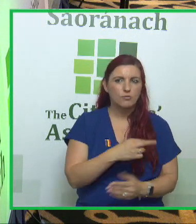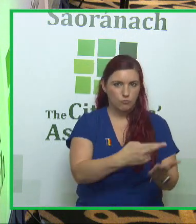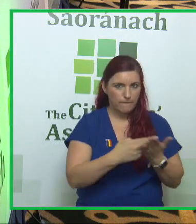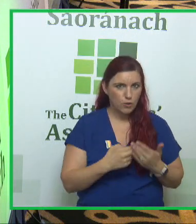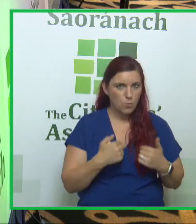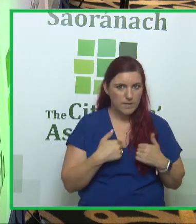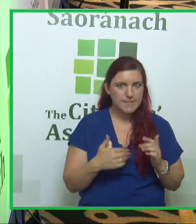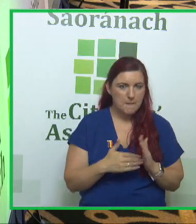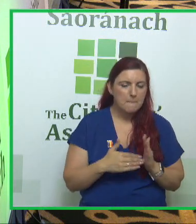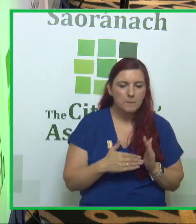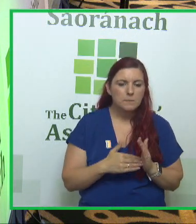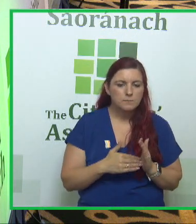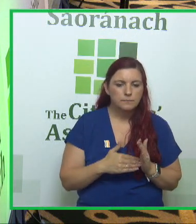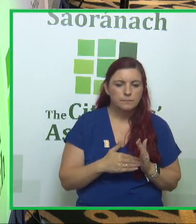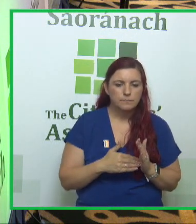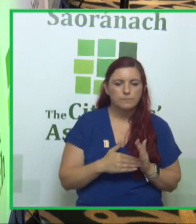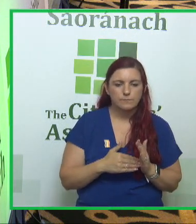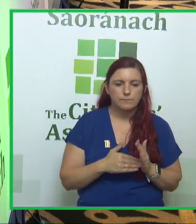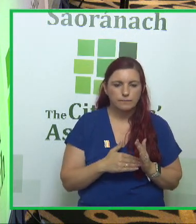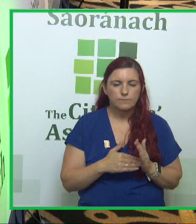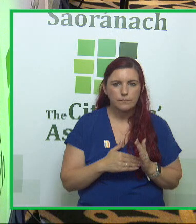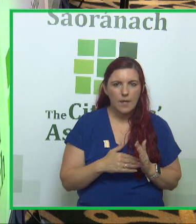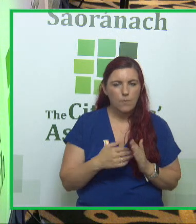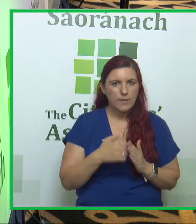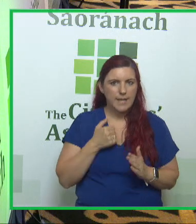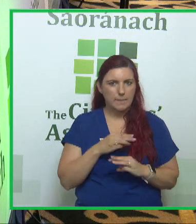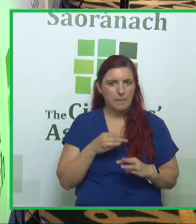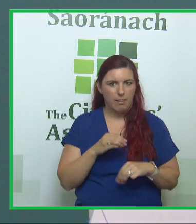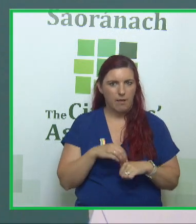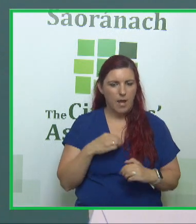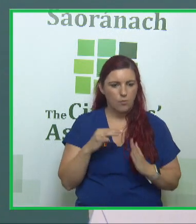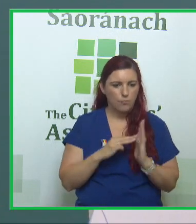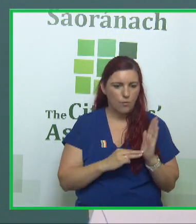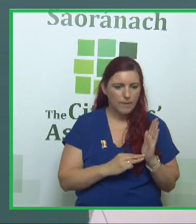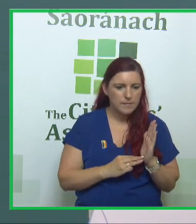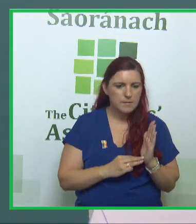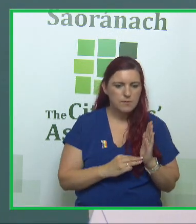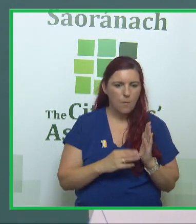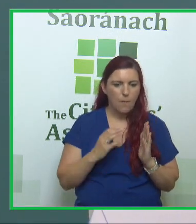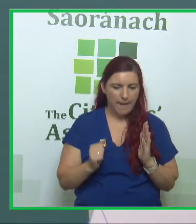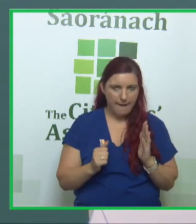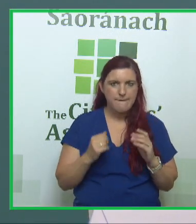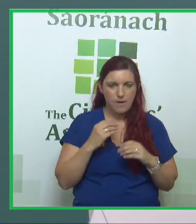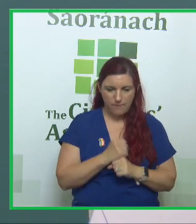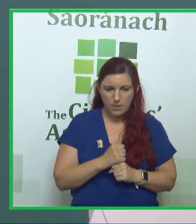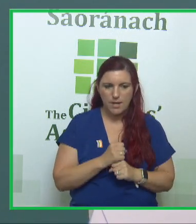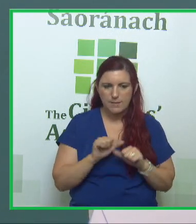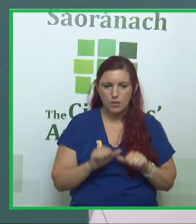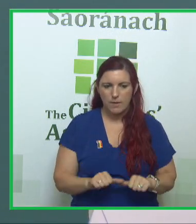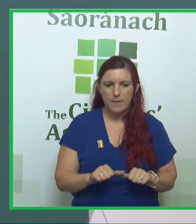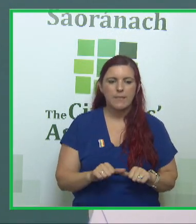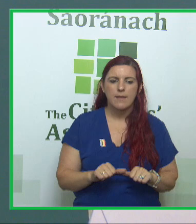Analifi on the LEAR programme, the Law Engagement System Recovery. We have a shared confidentiality agreement that